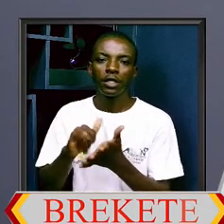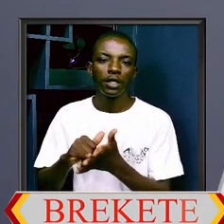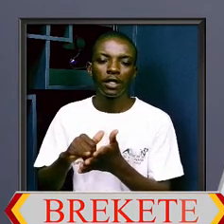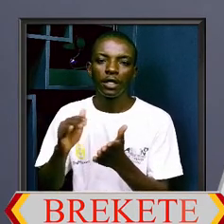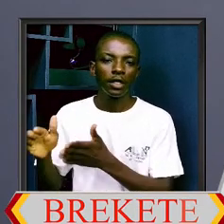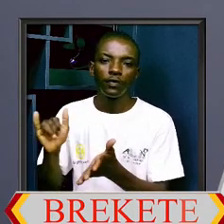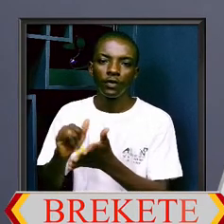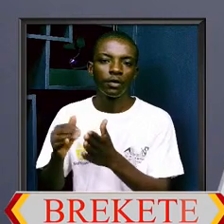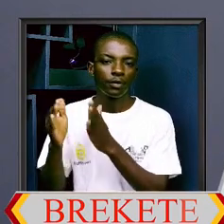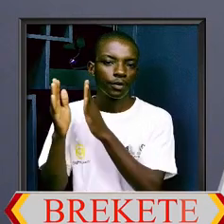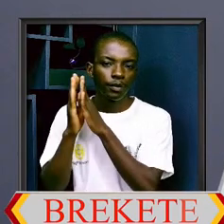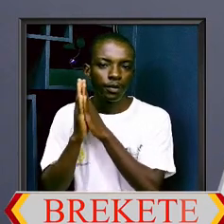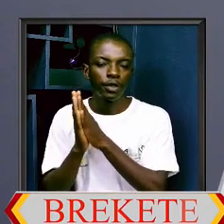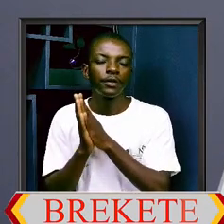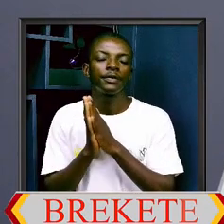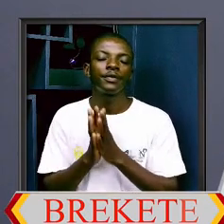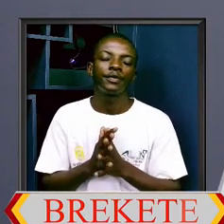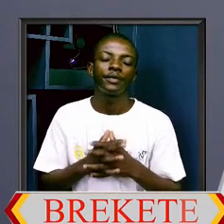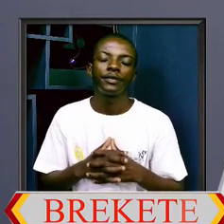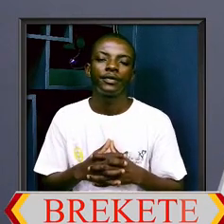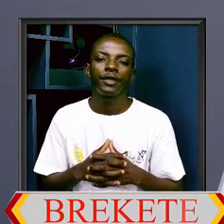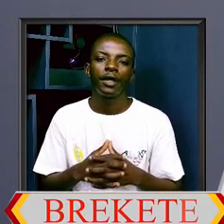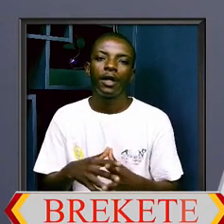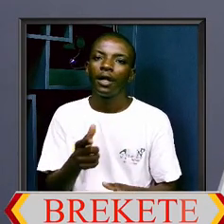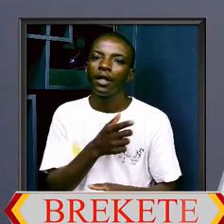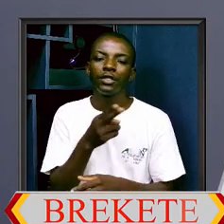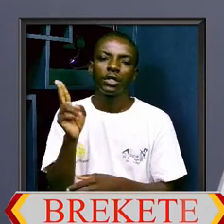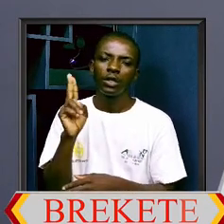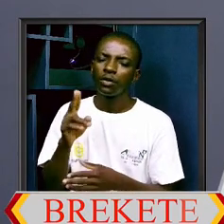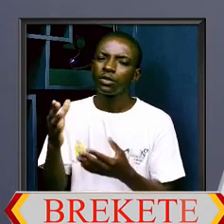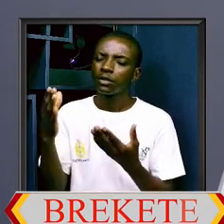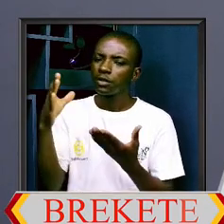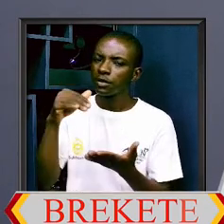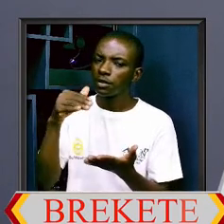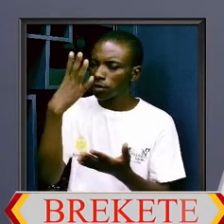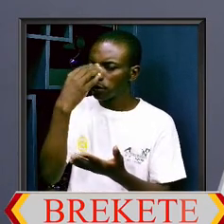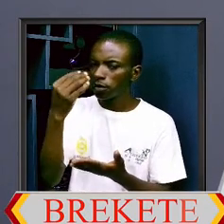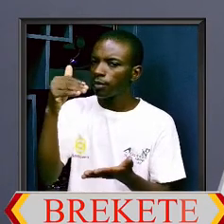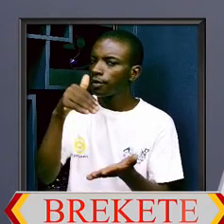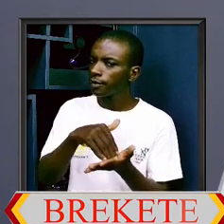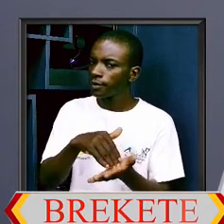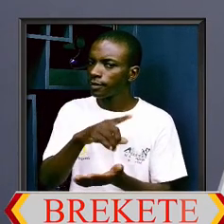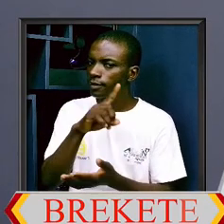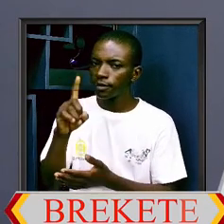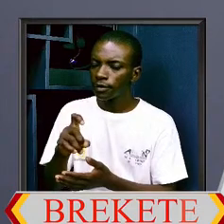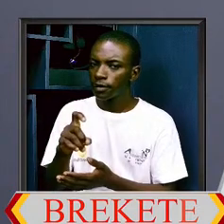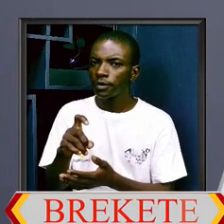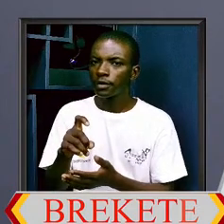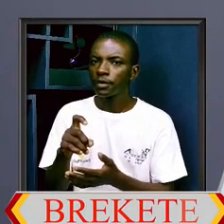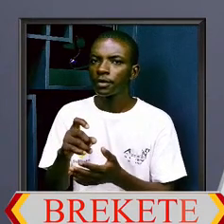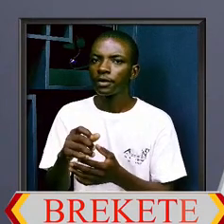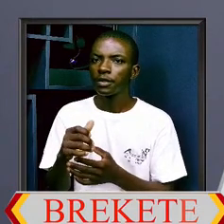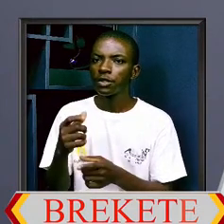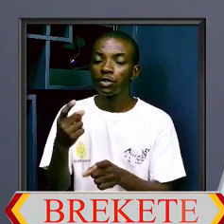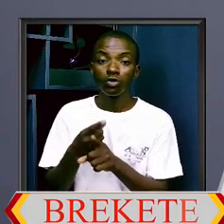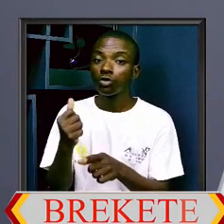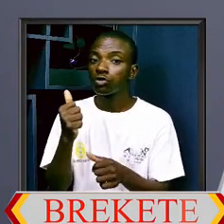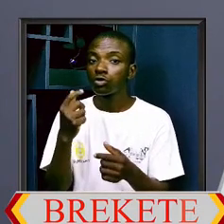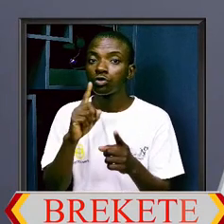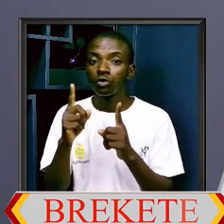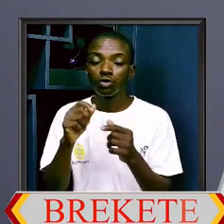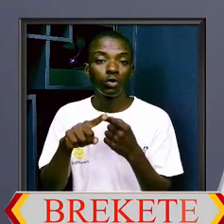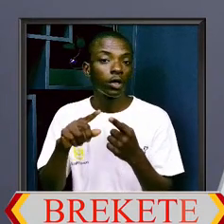leave that bed lazy Uncle you still lie down NTI I just talked